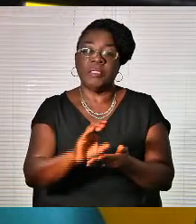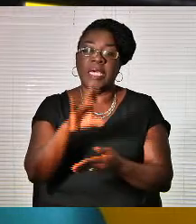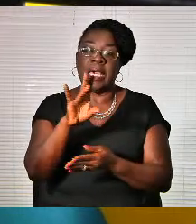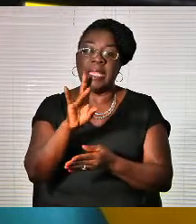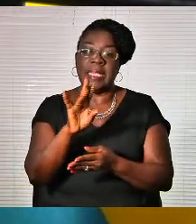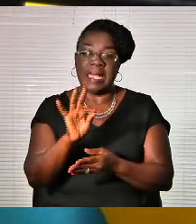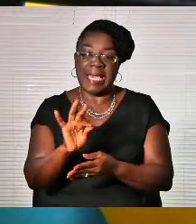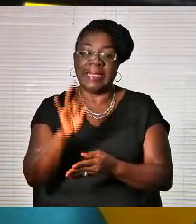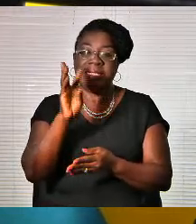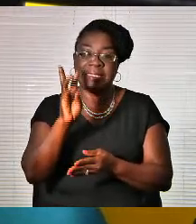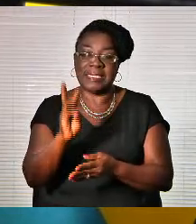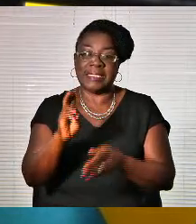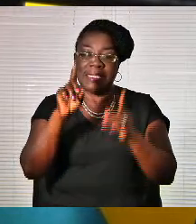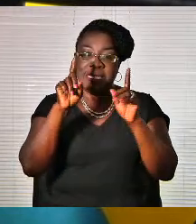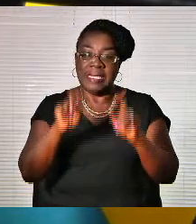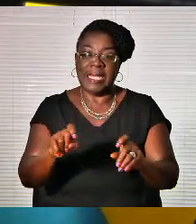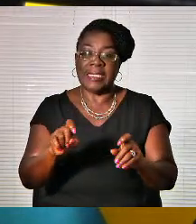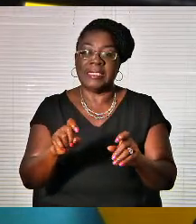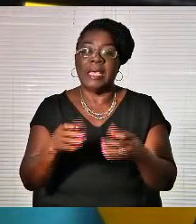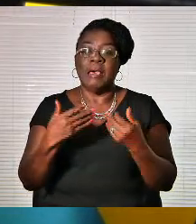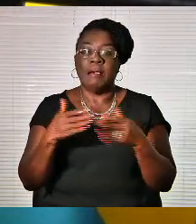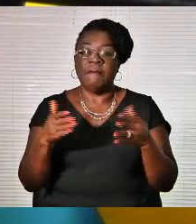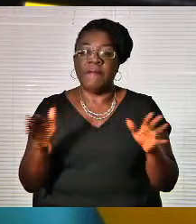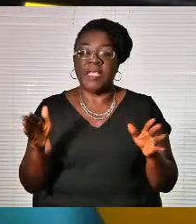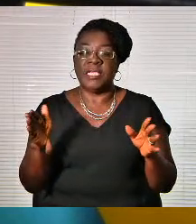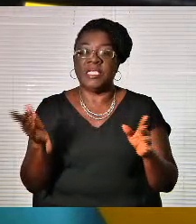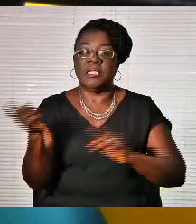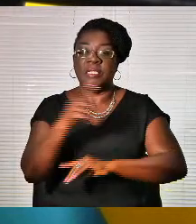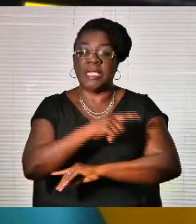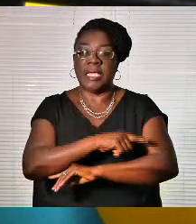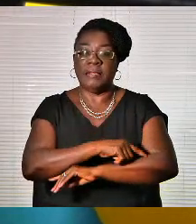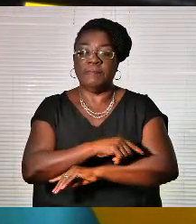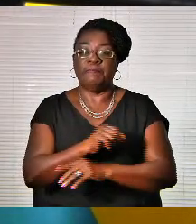15,196 tests completed to date in country.